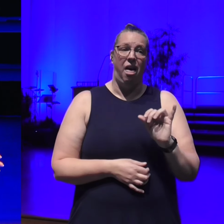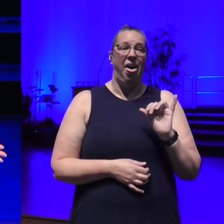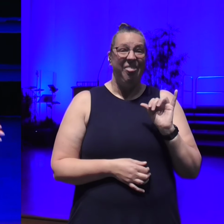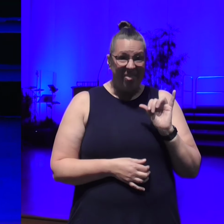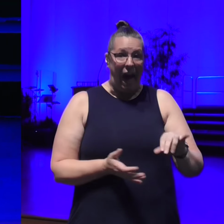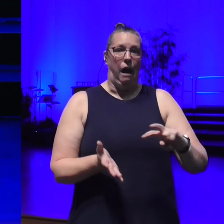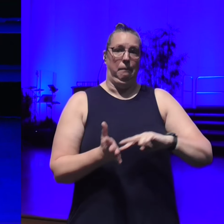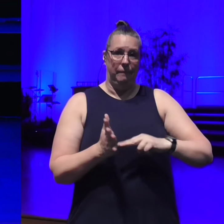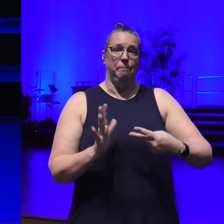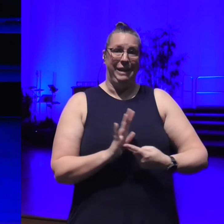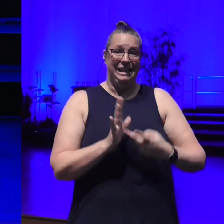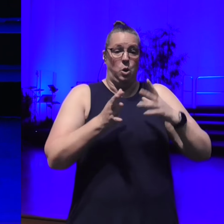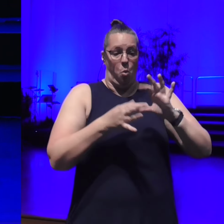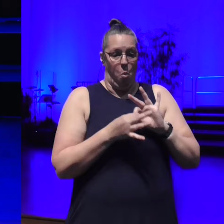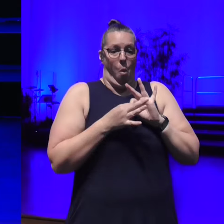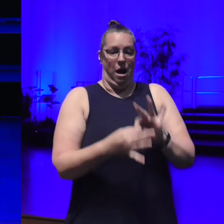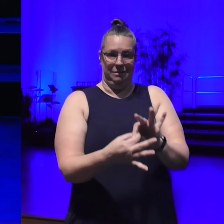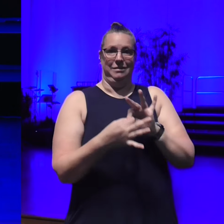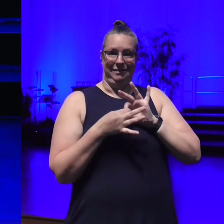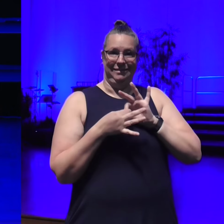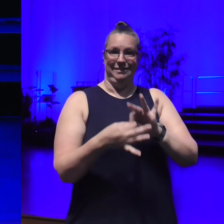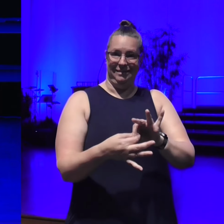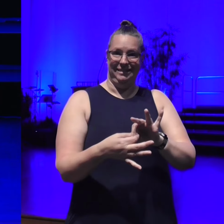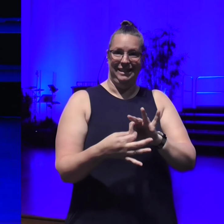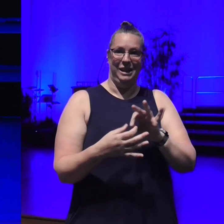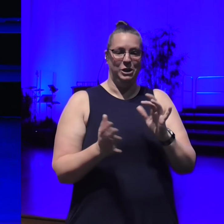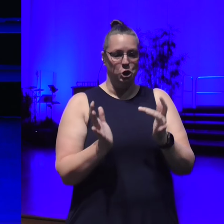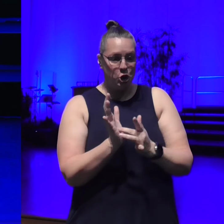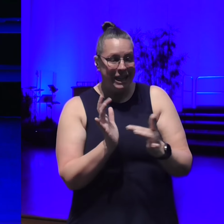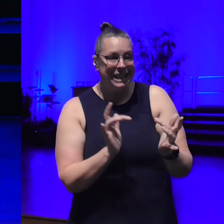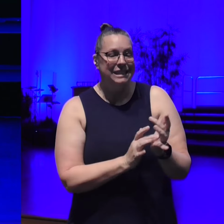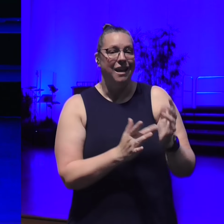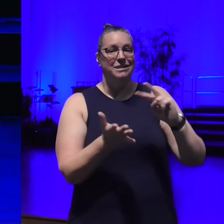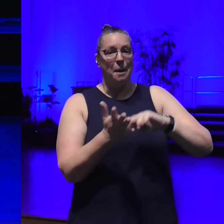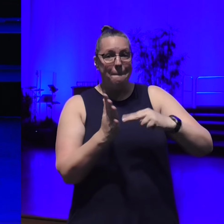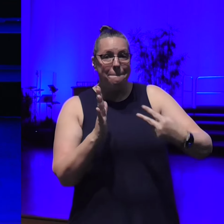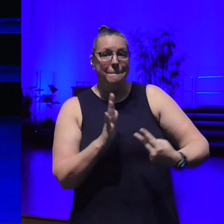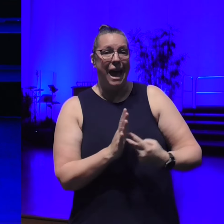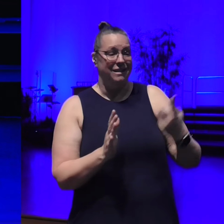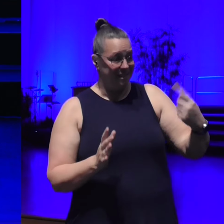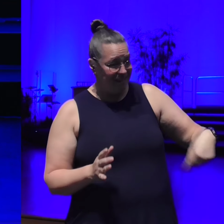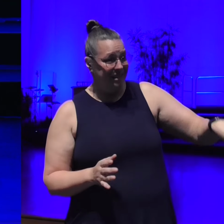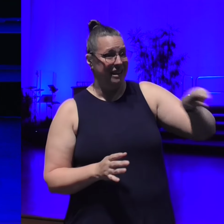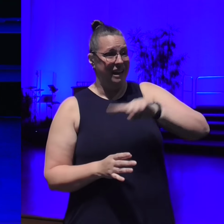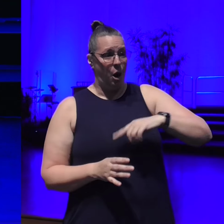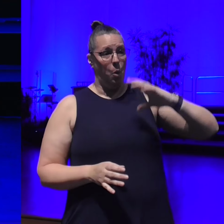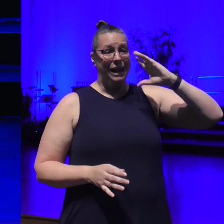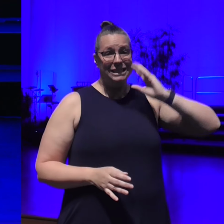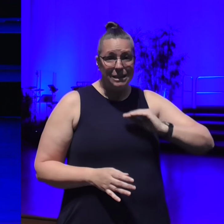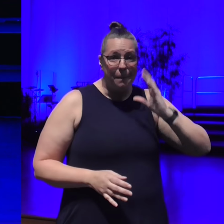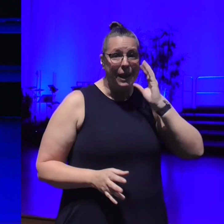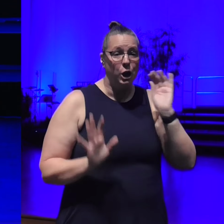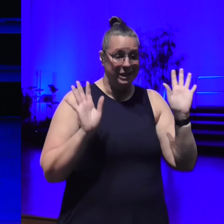oneness. So Jesus is talking about those who can experience